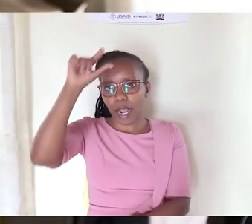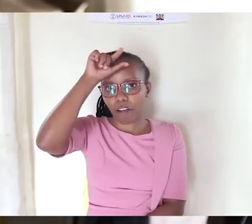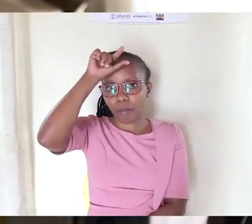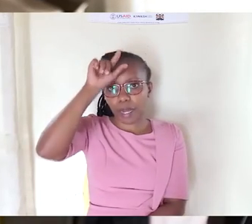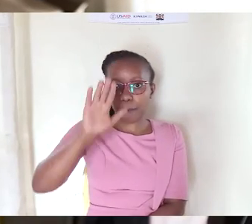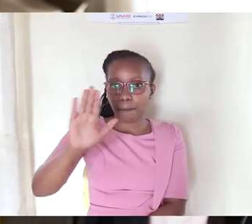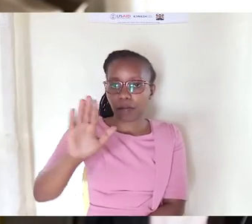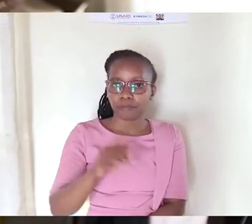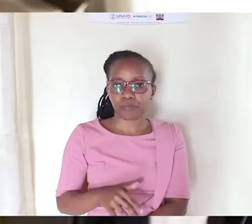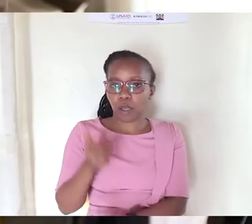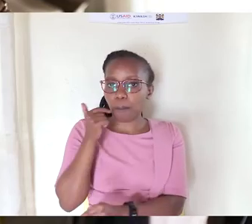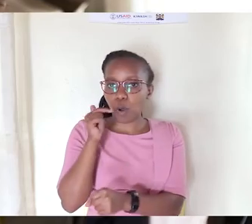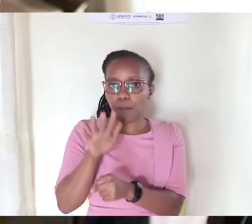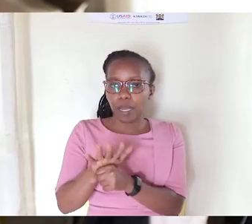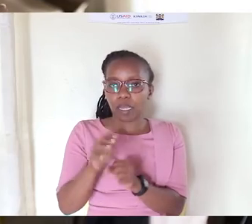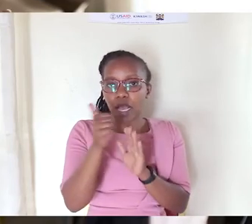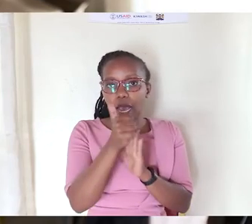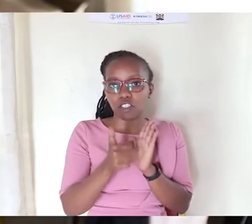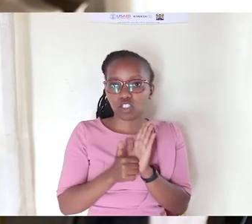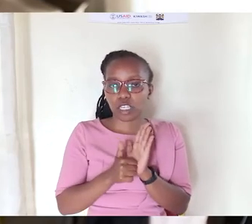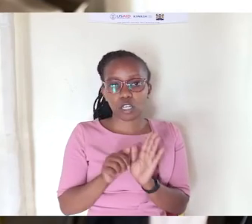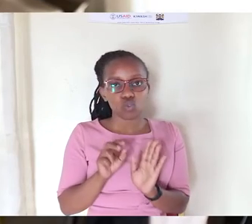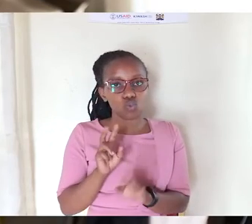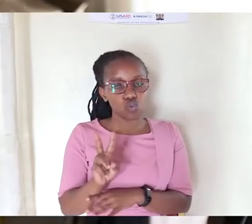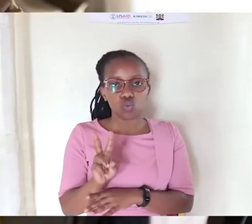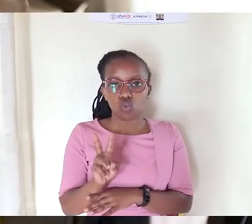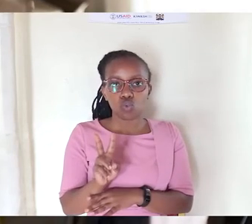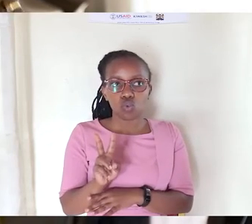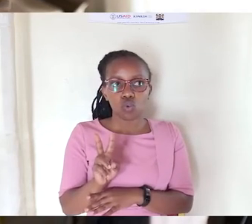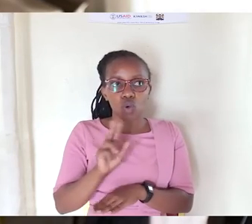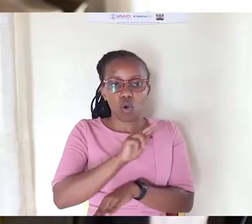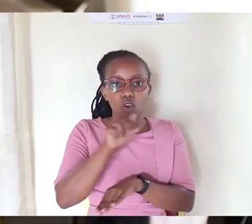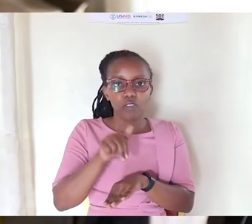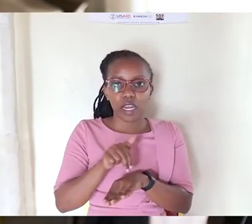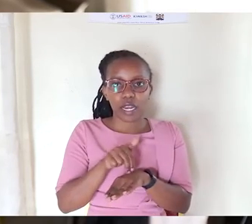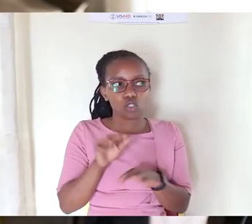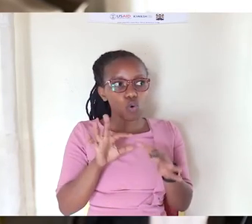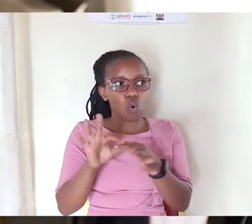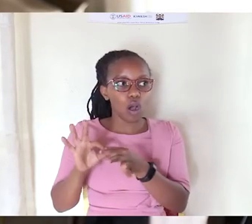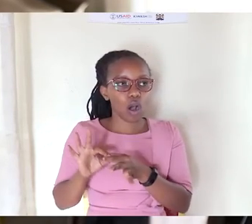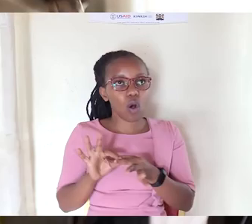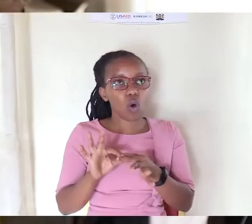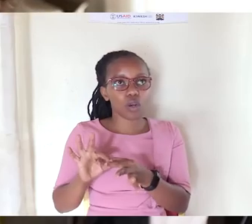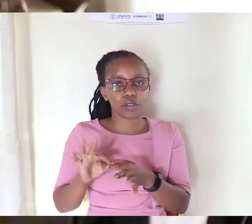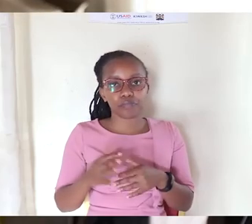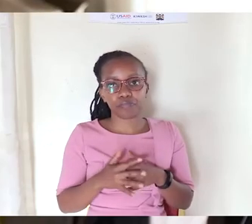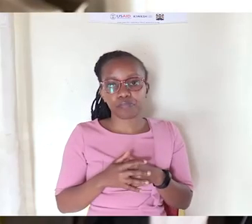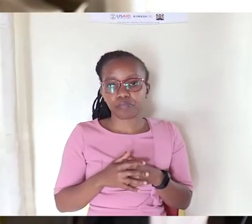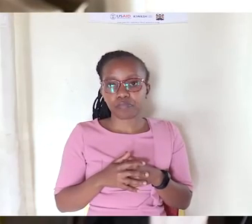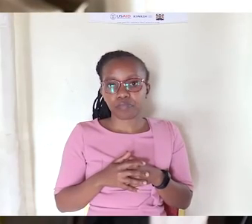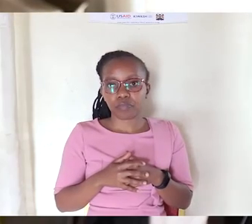made. Agenda 2 of the National Accord, which